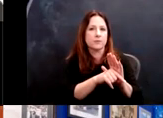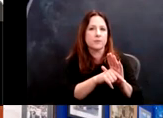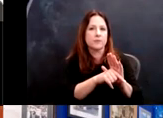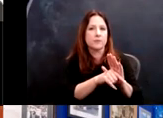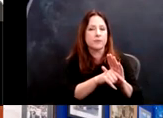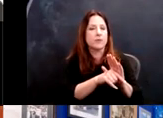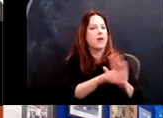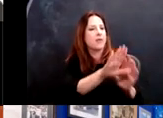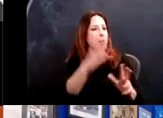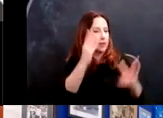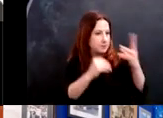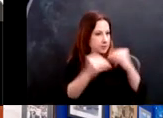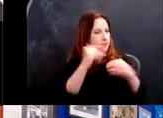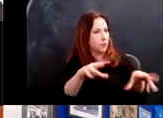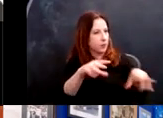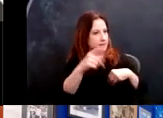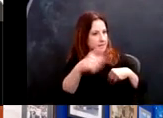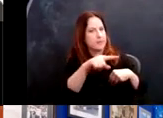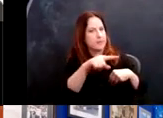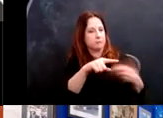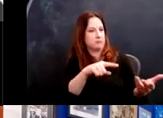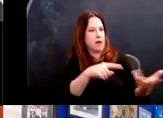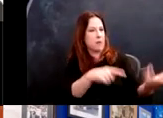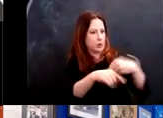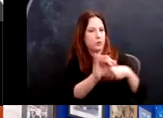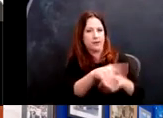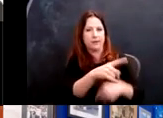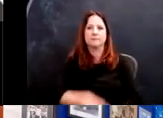backgrounds and experiences. So I would include that.